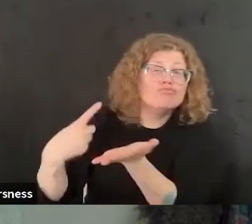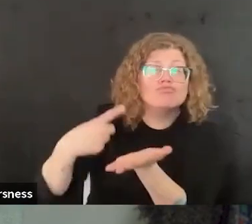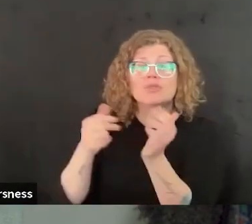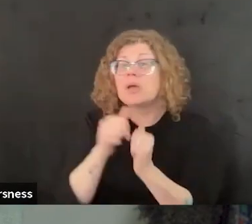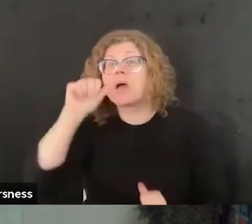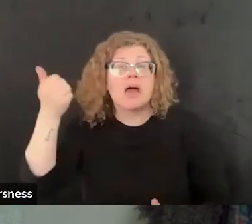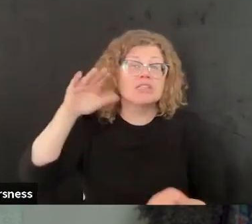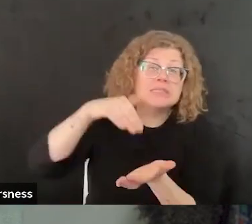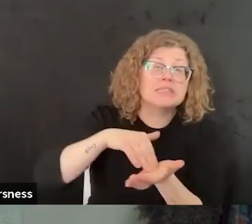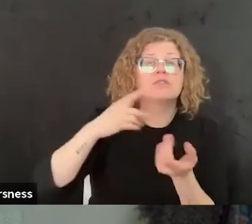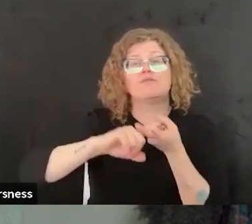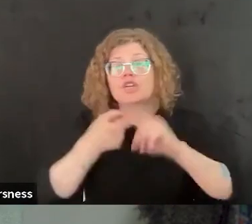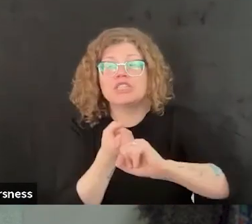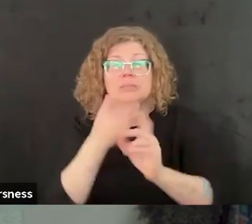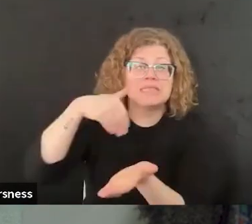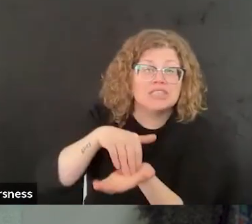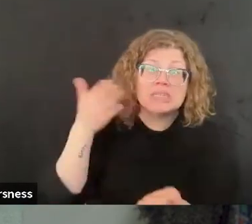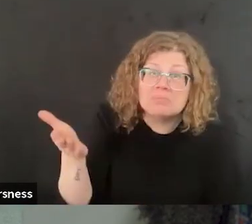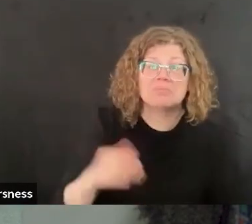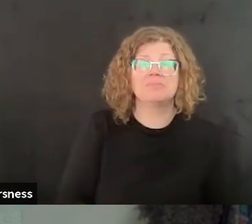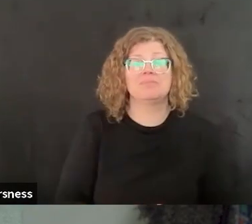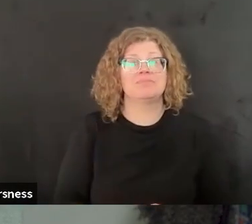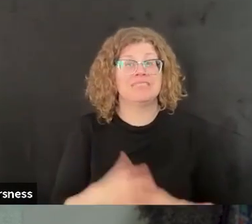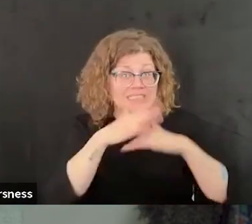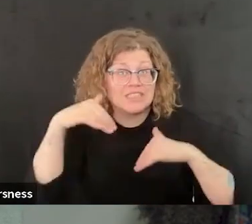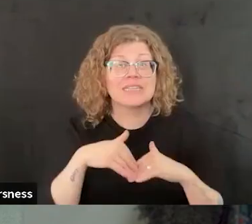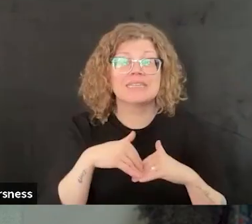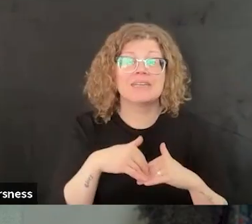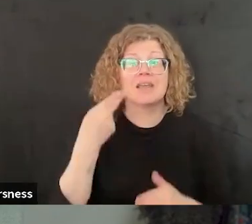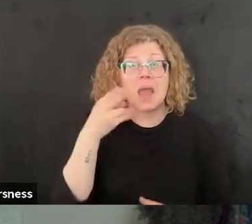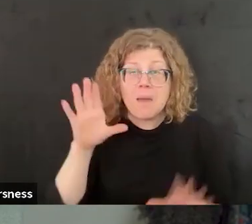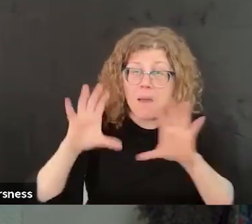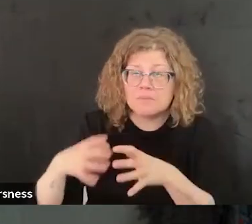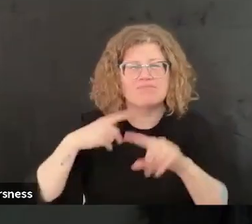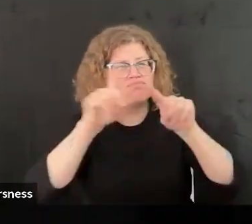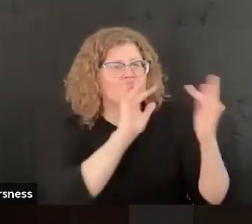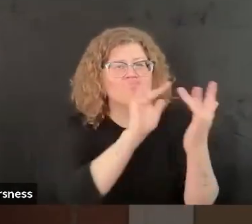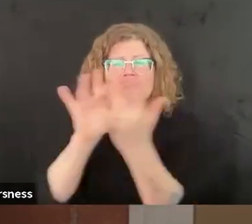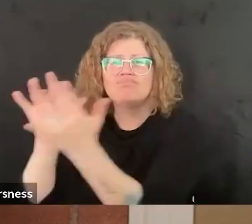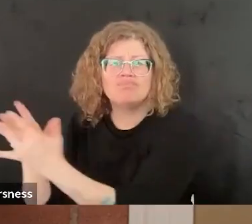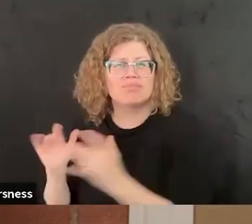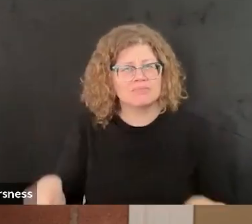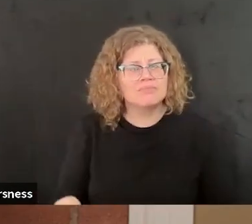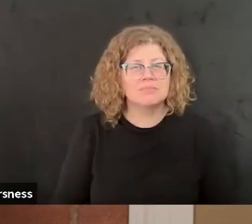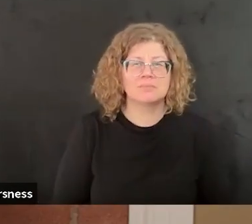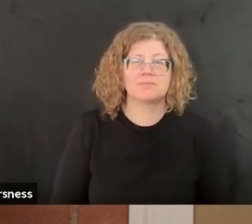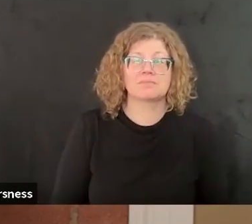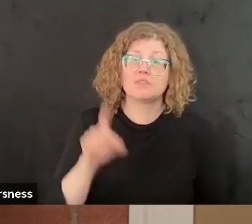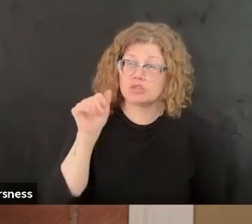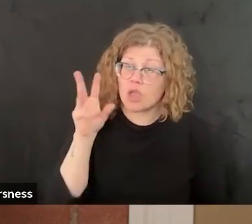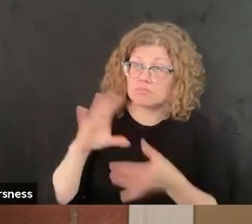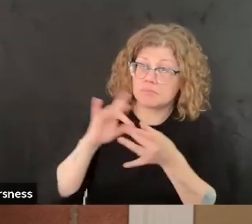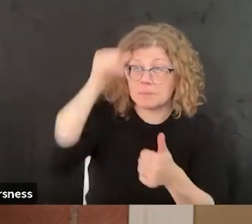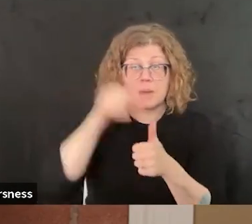ask them. There's also the Friendship Center. There's the Indigenous Hub. Now, that said, if